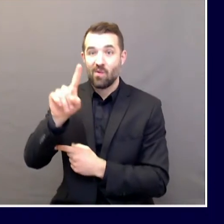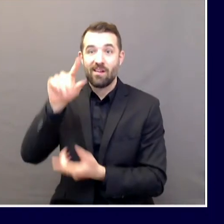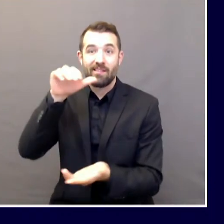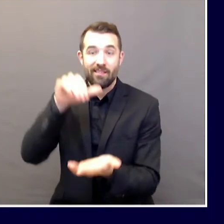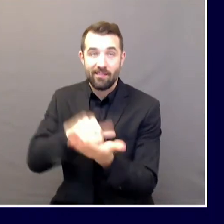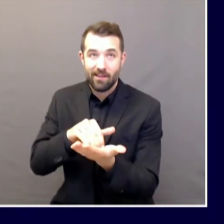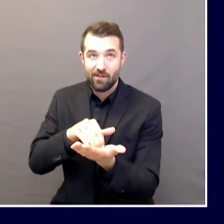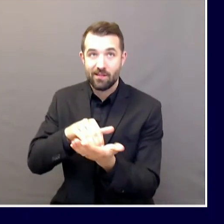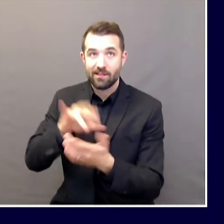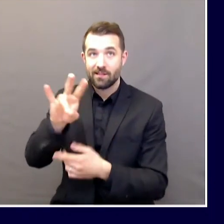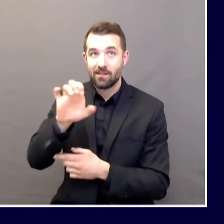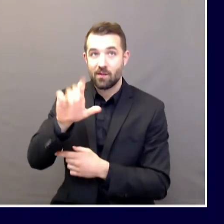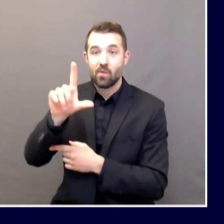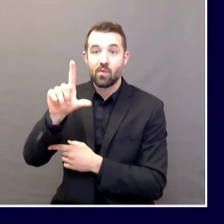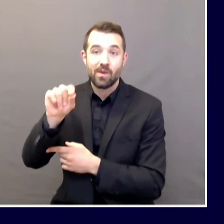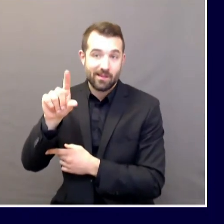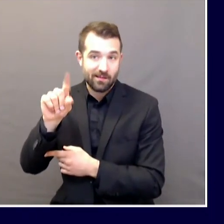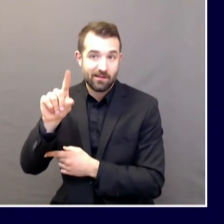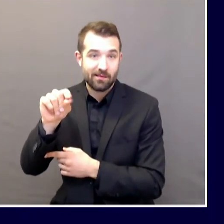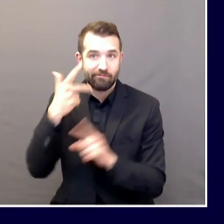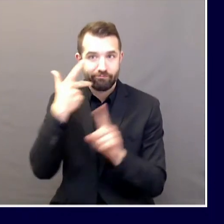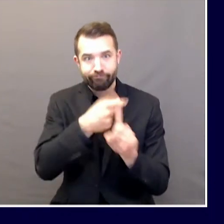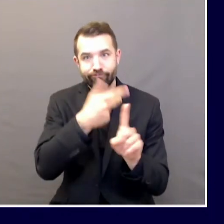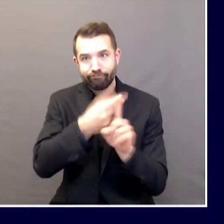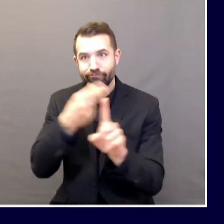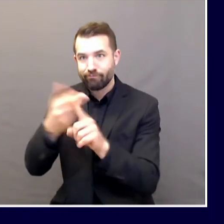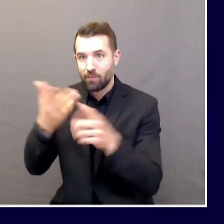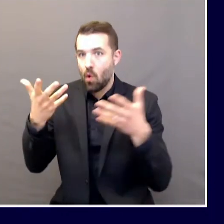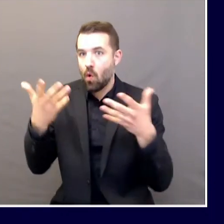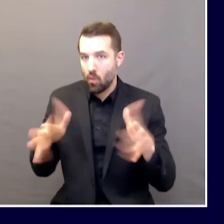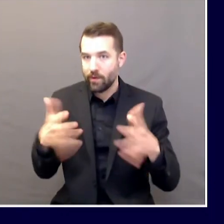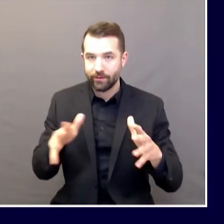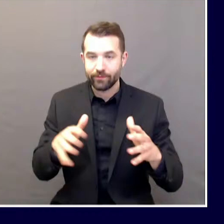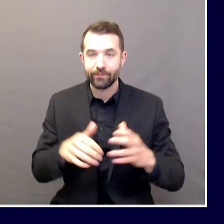591,727 total doses of COVID-19 vaccine.